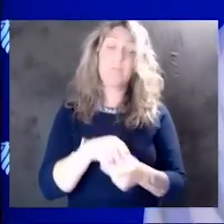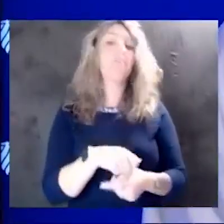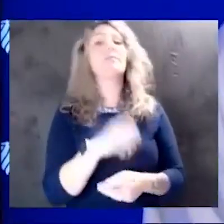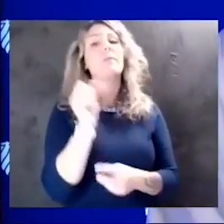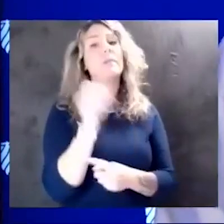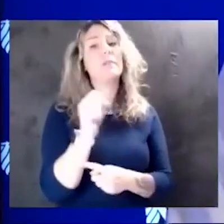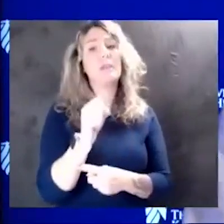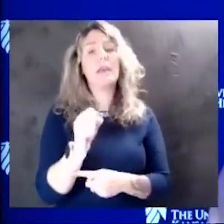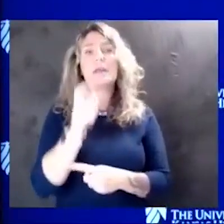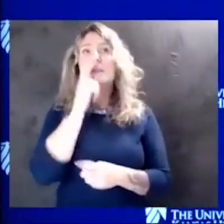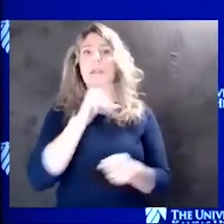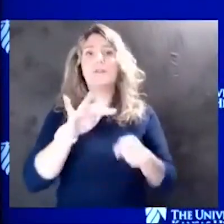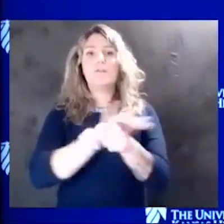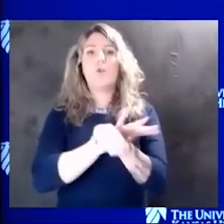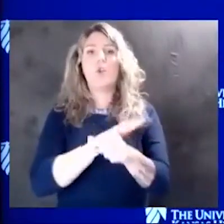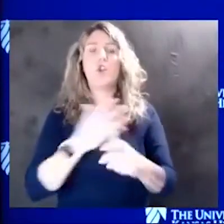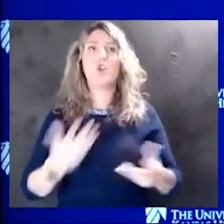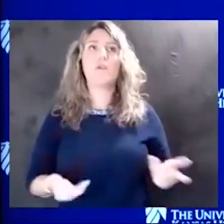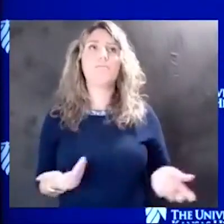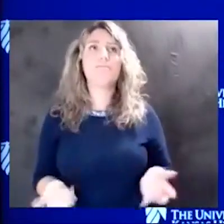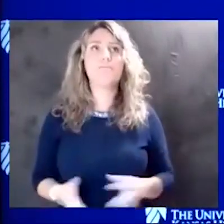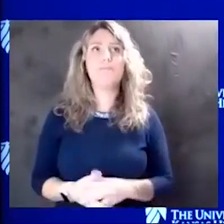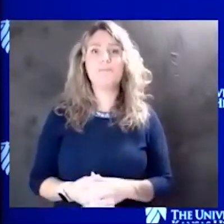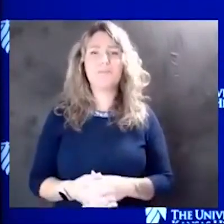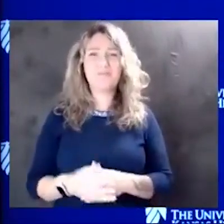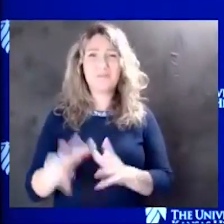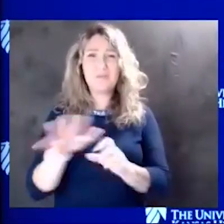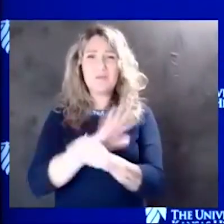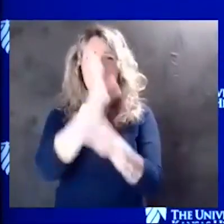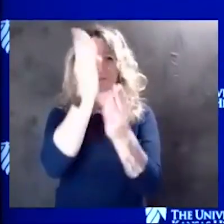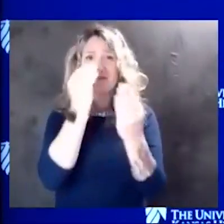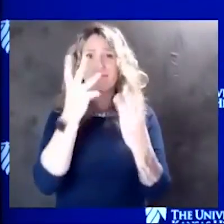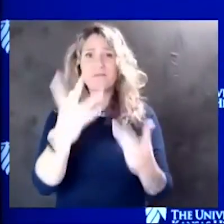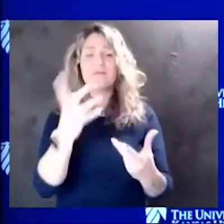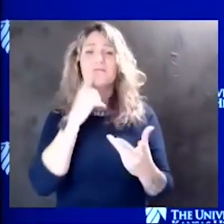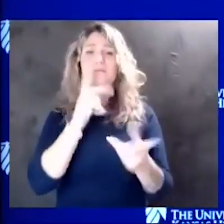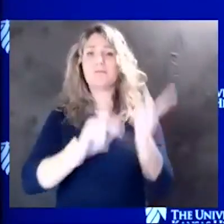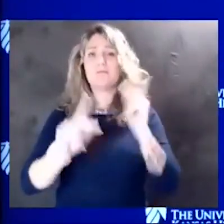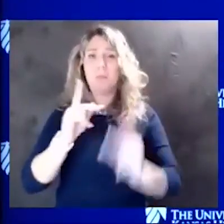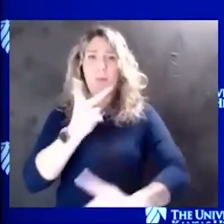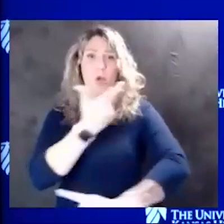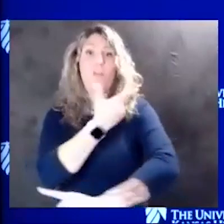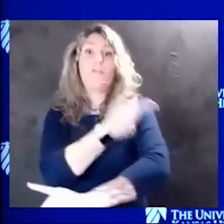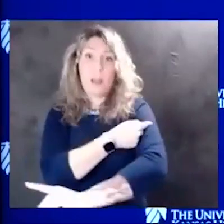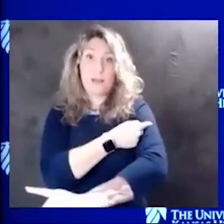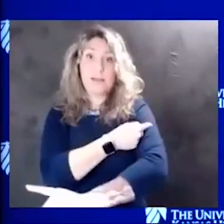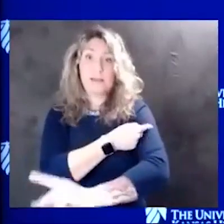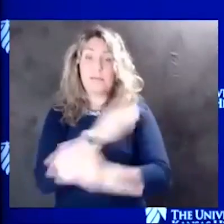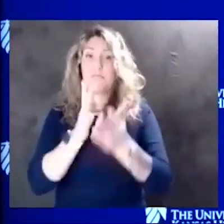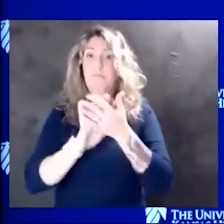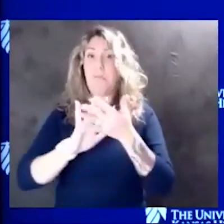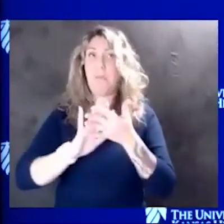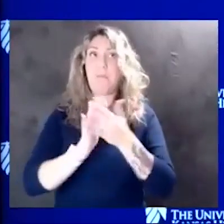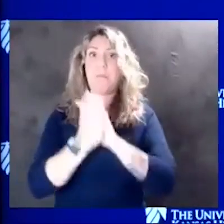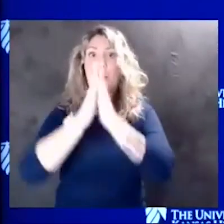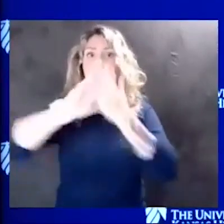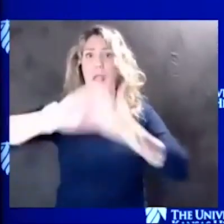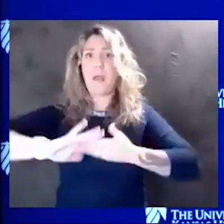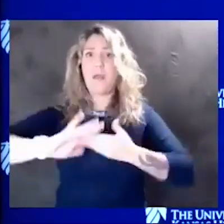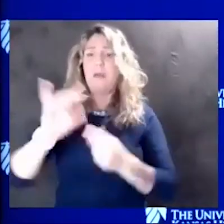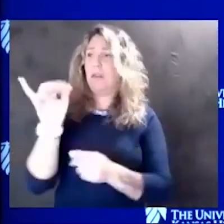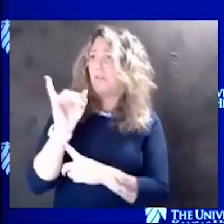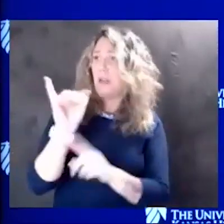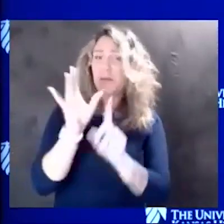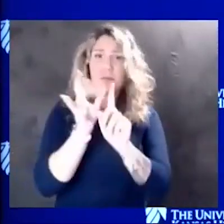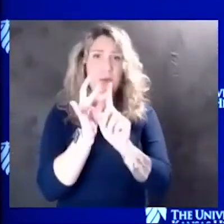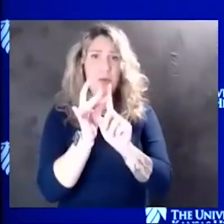full data about people who are vaccinated, get infected, and they are either asymptomatic or symptomatic who